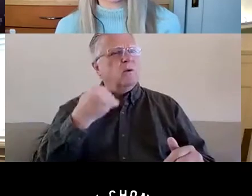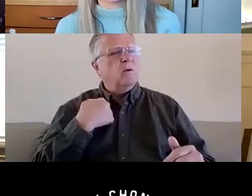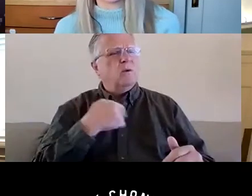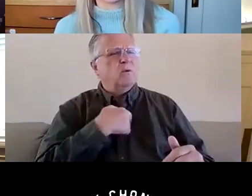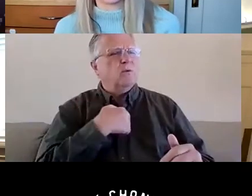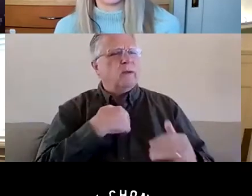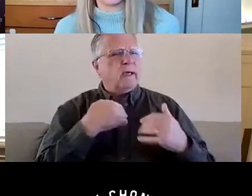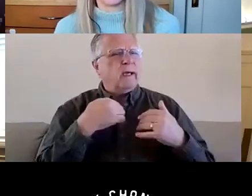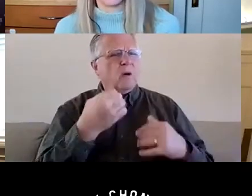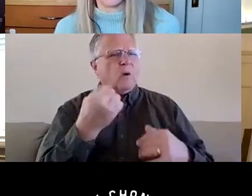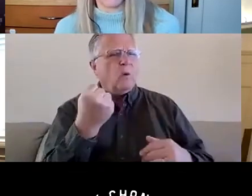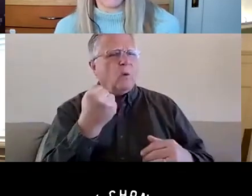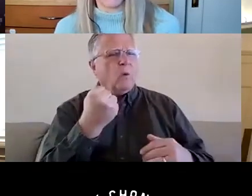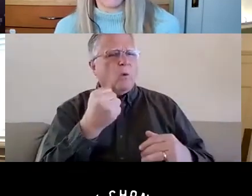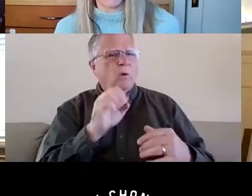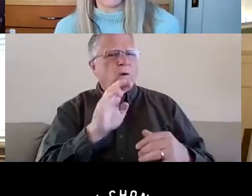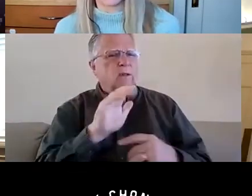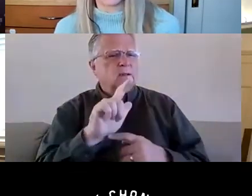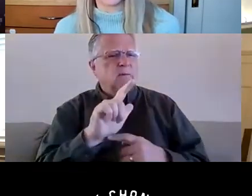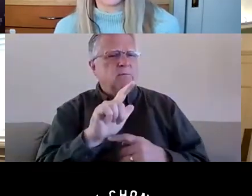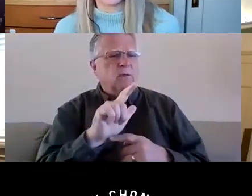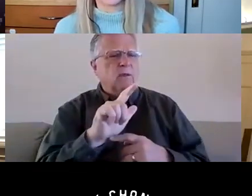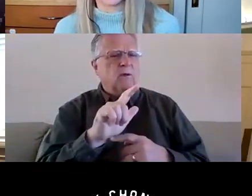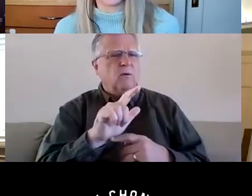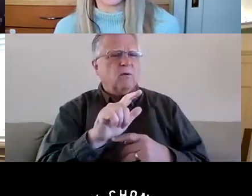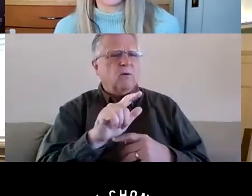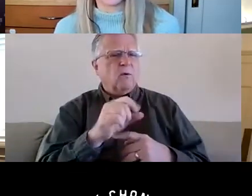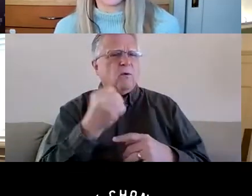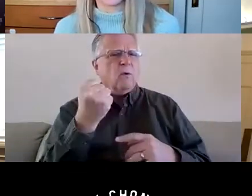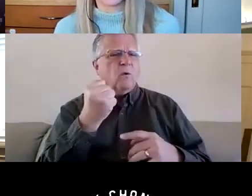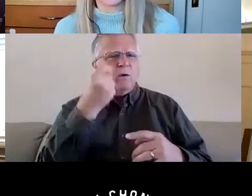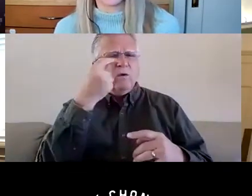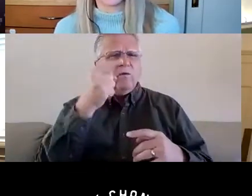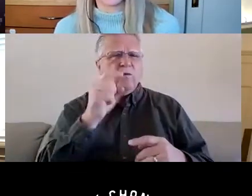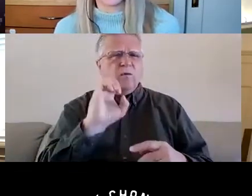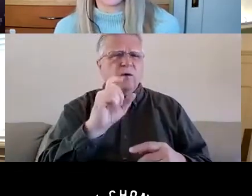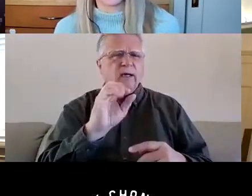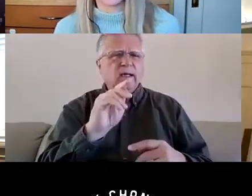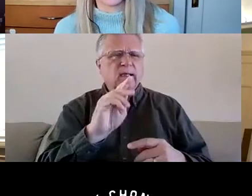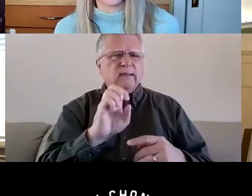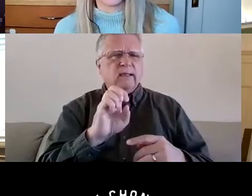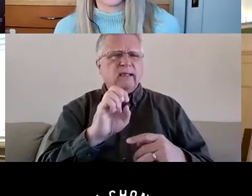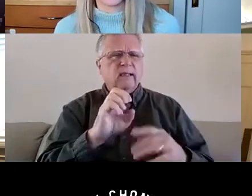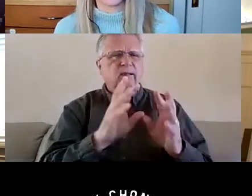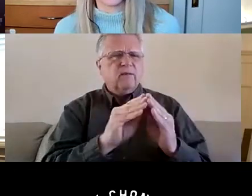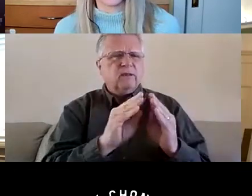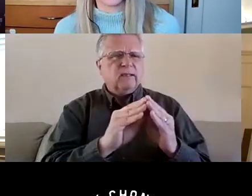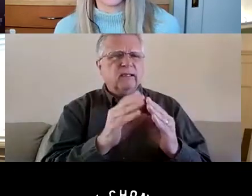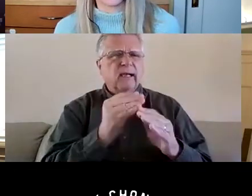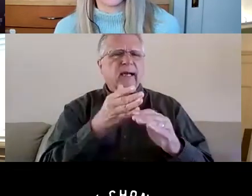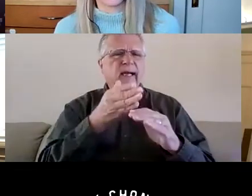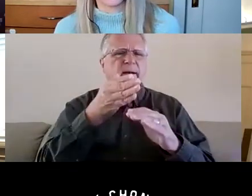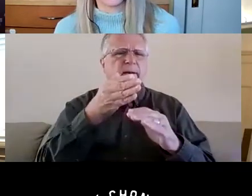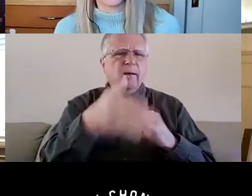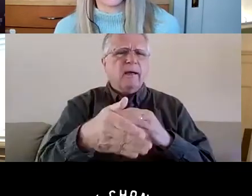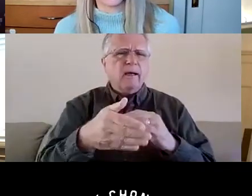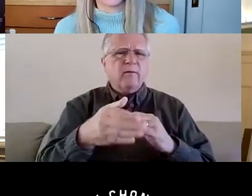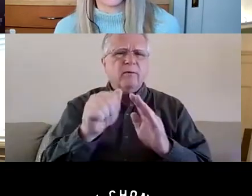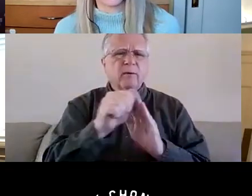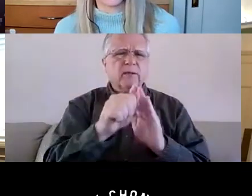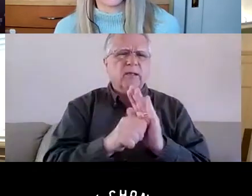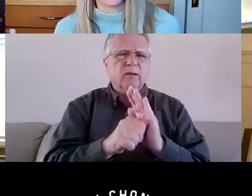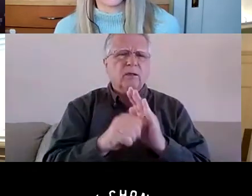the bill for executive session and post agenda? We could recess this